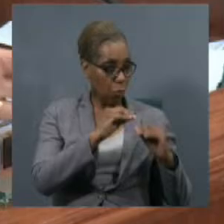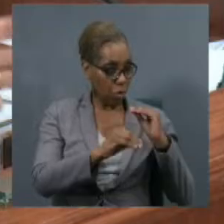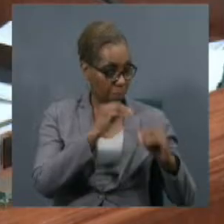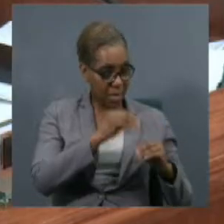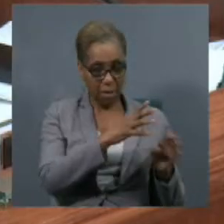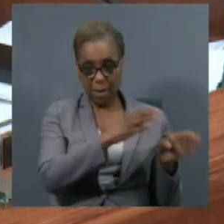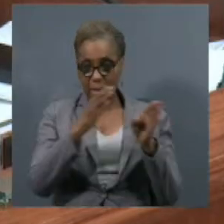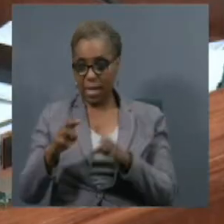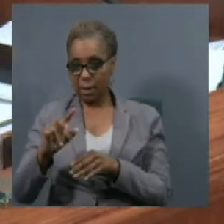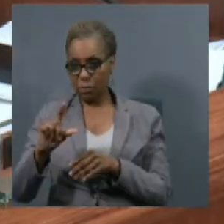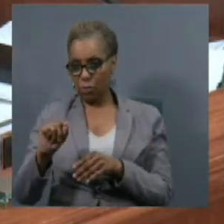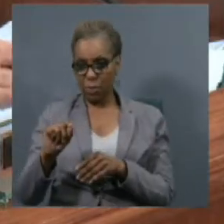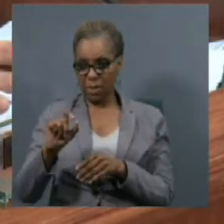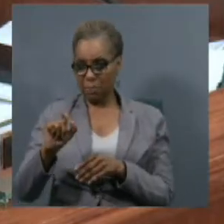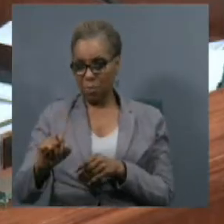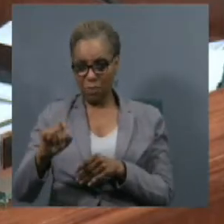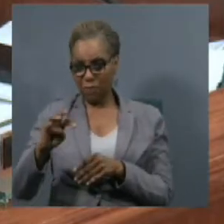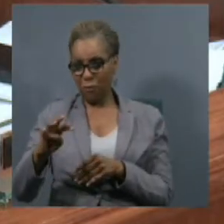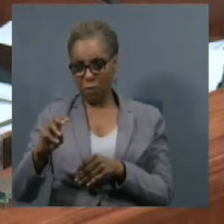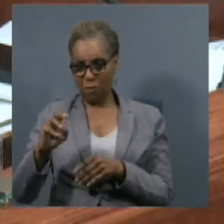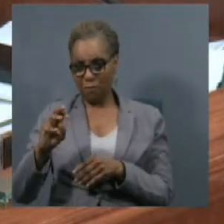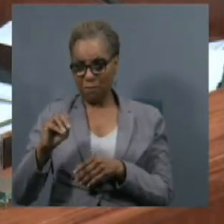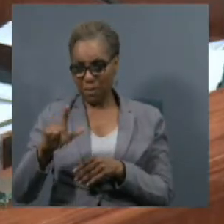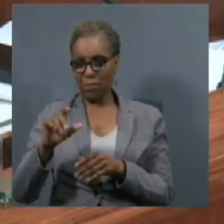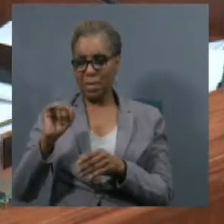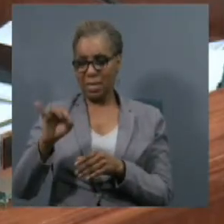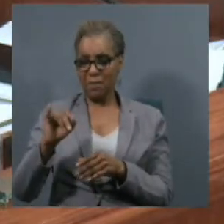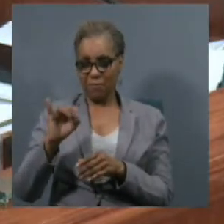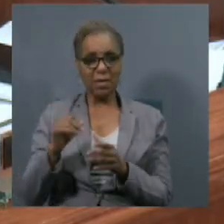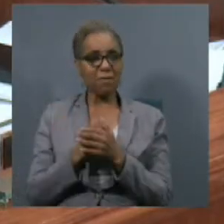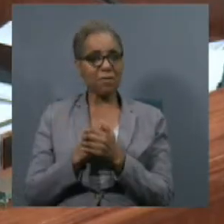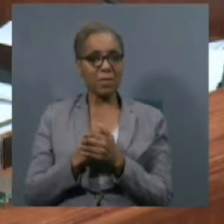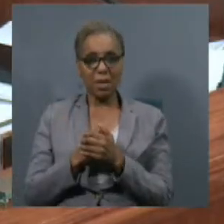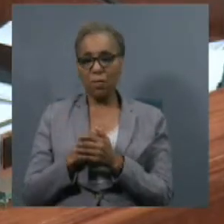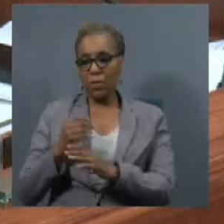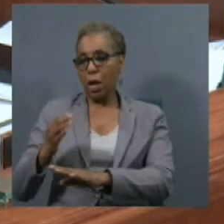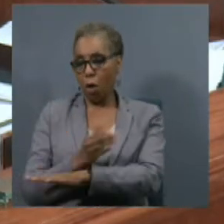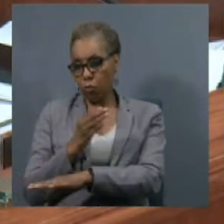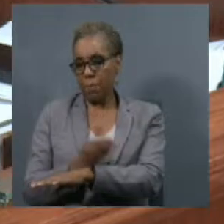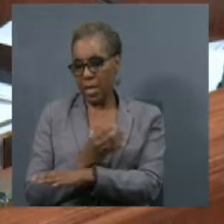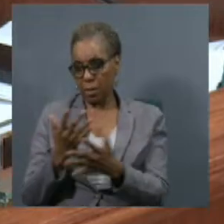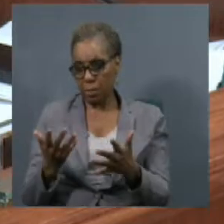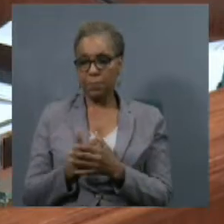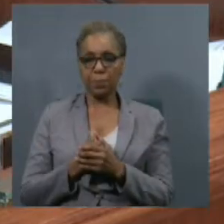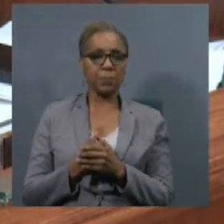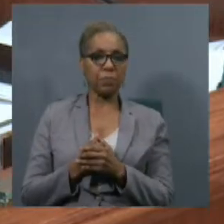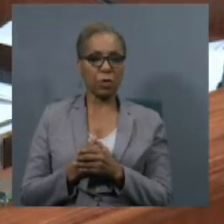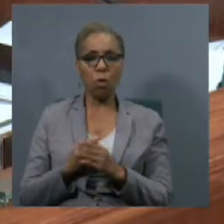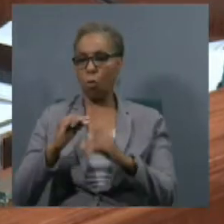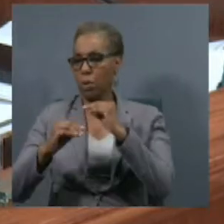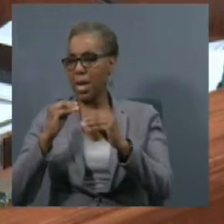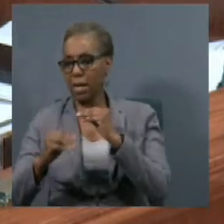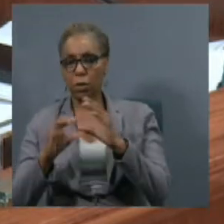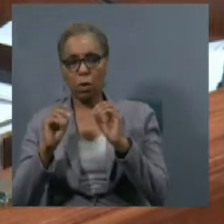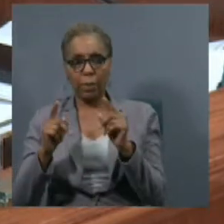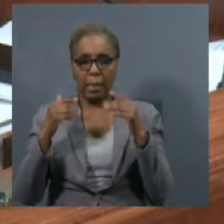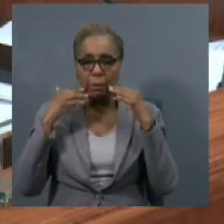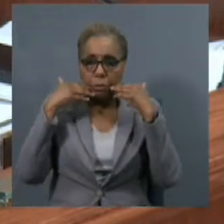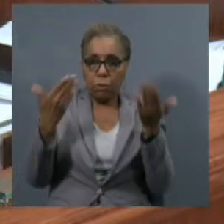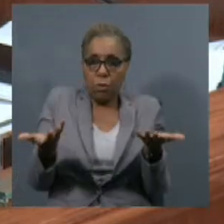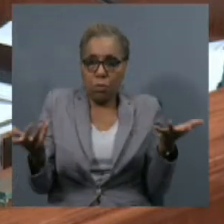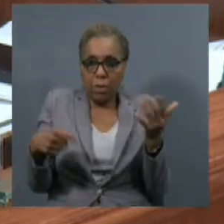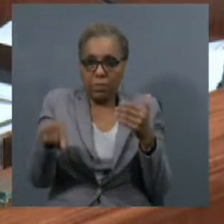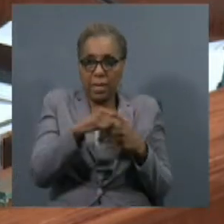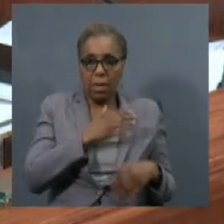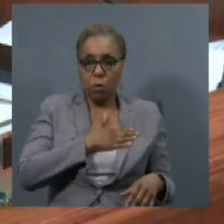repaired, and 20.4 or 5 million if they are repaired. I don't know what they would be willing